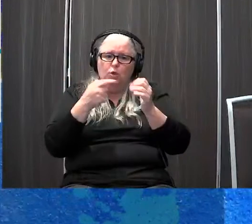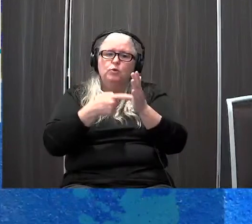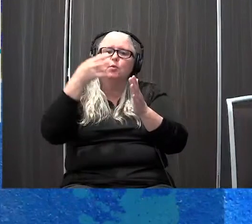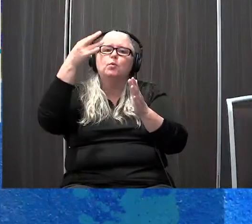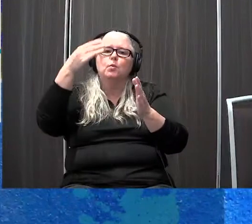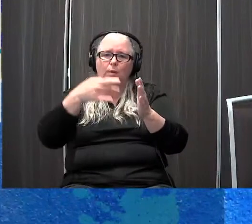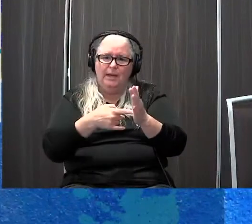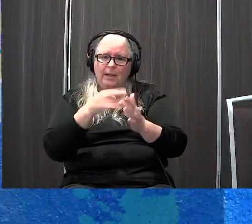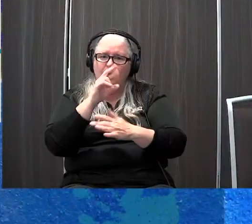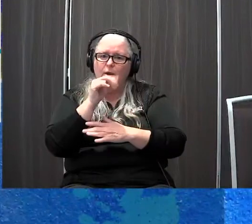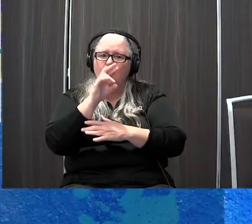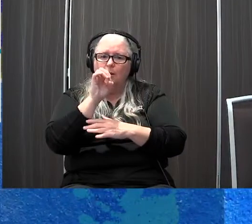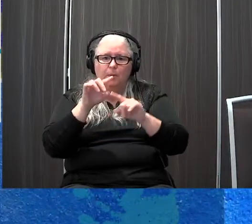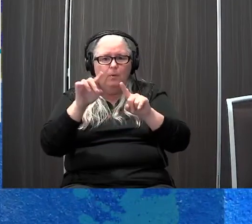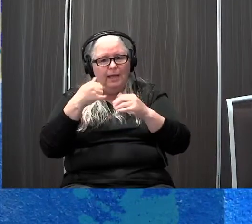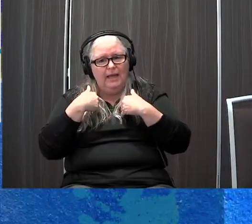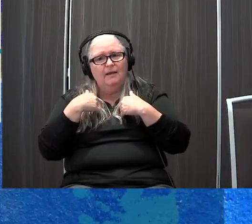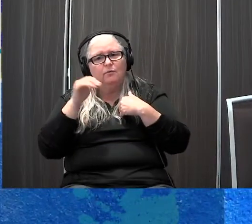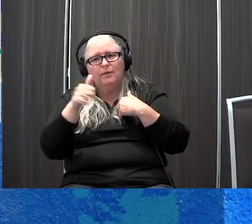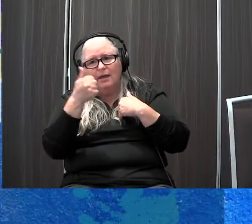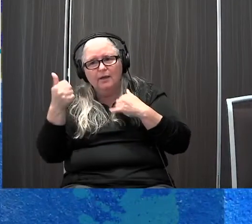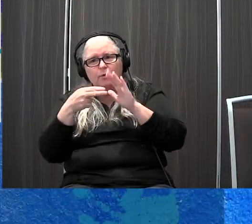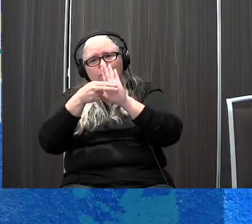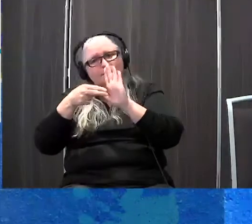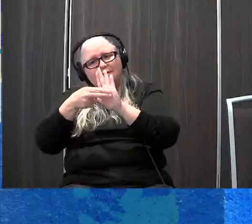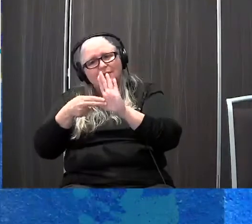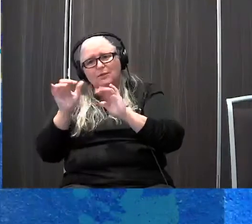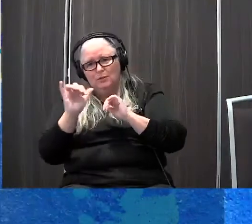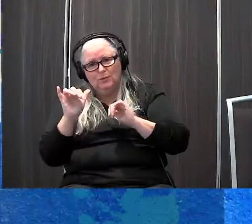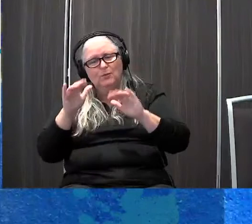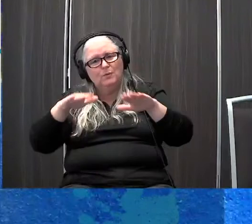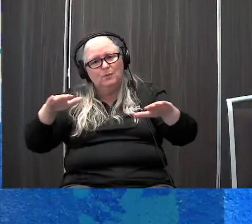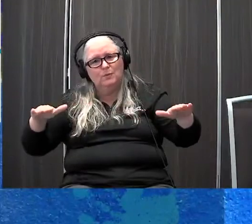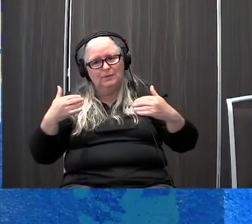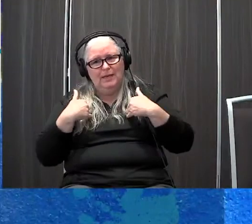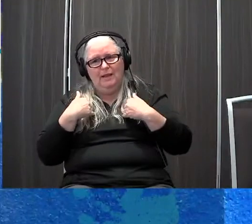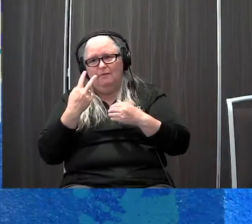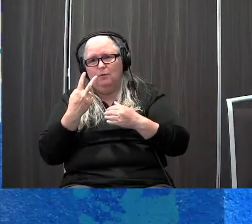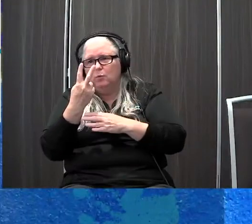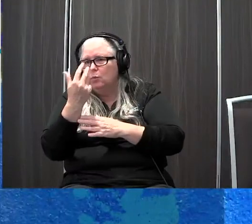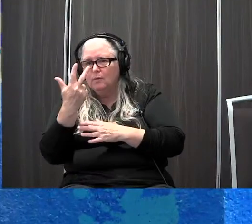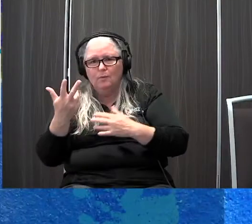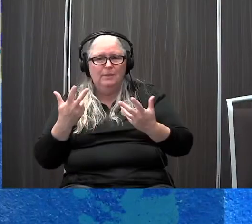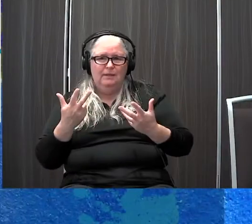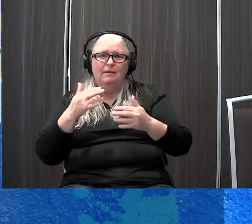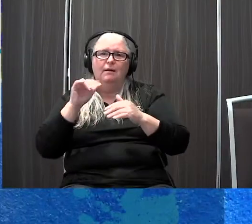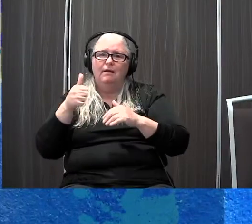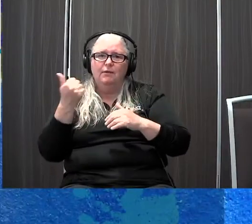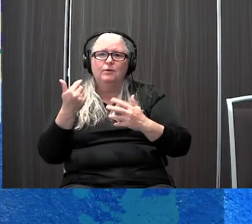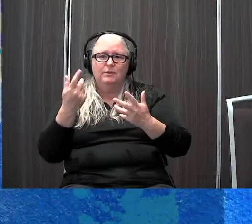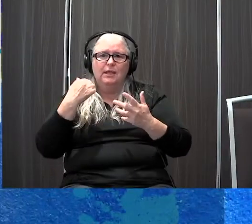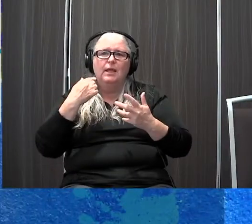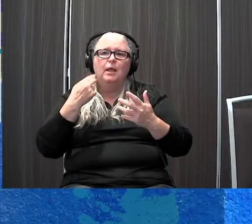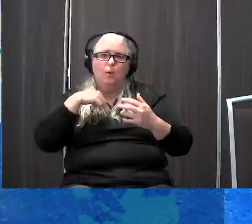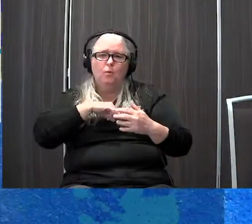make sure that we understand what's going on. And so for those who may not be local, because we do see children from around